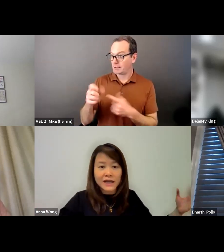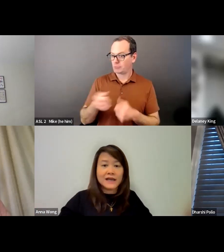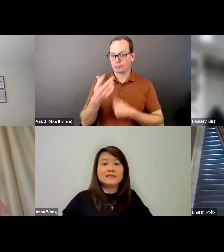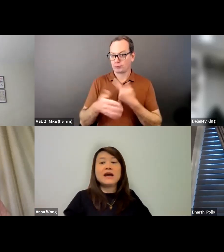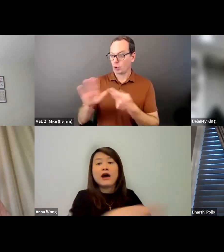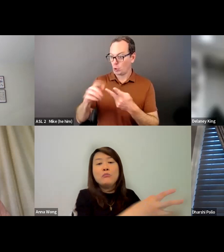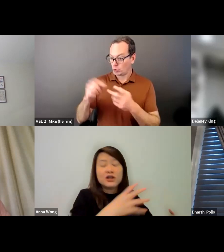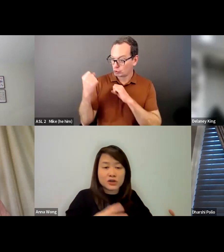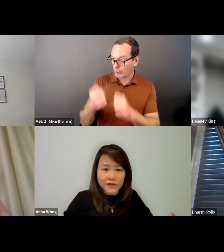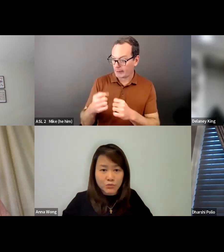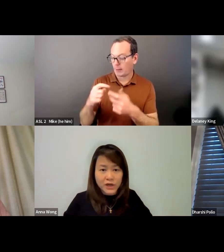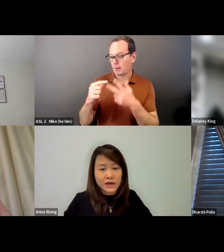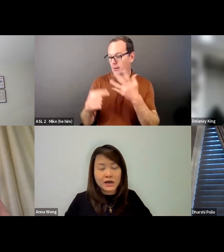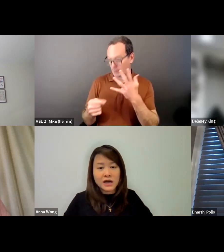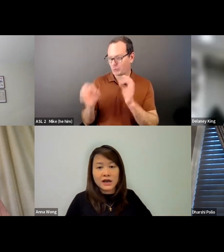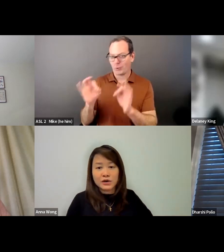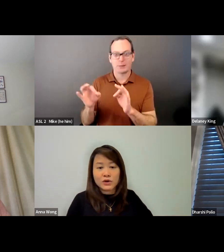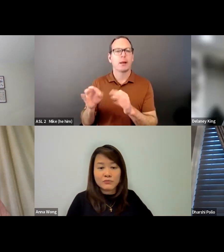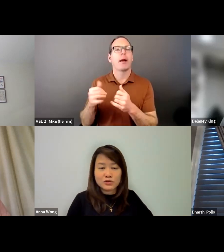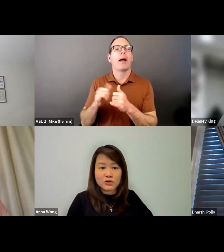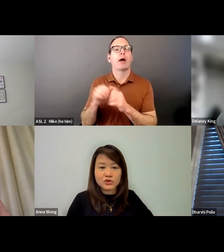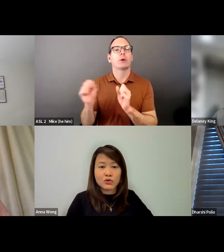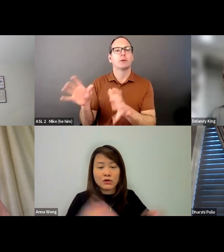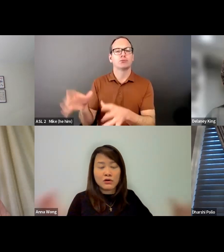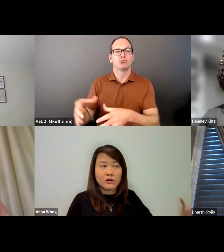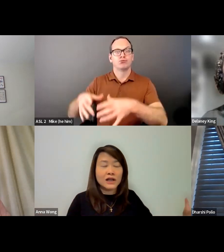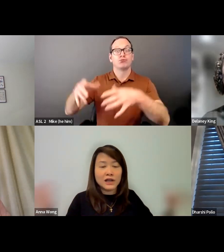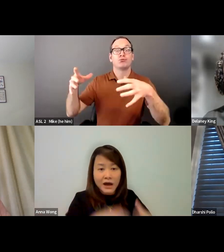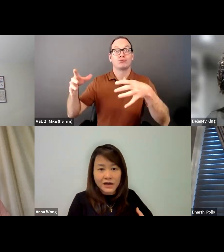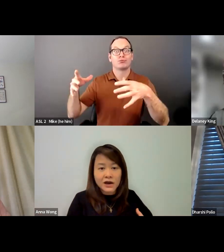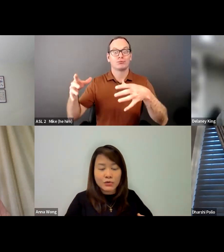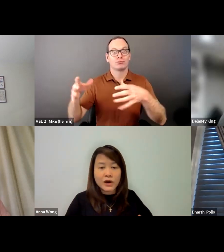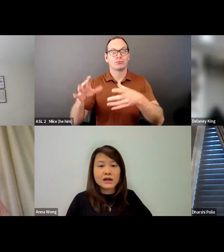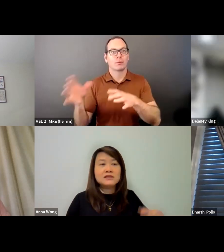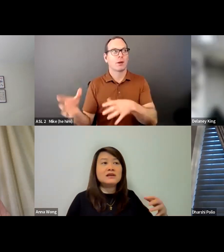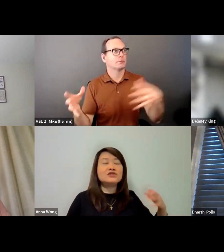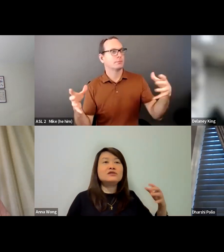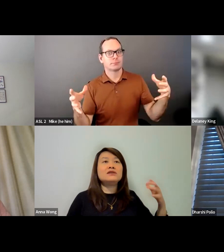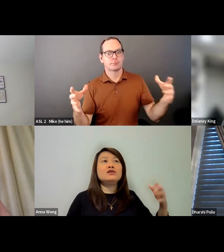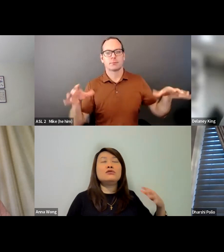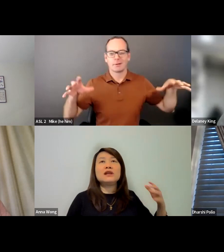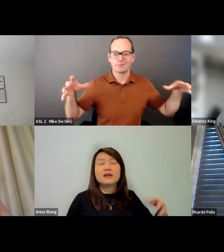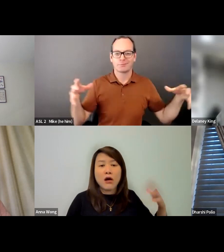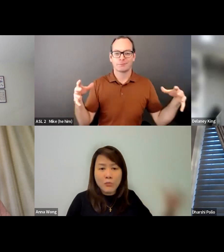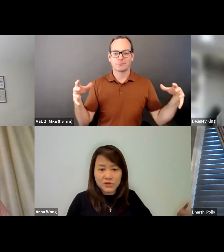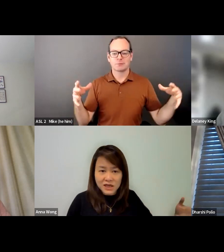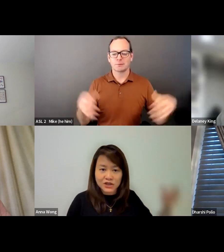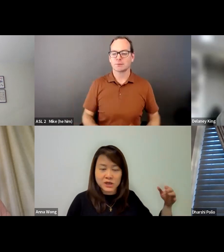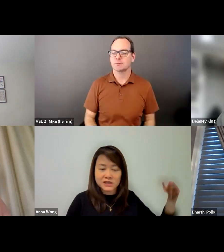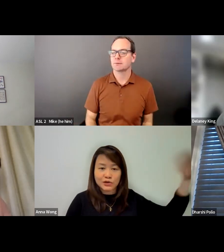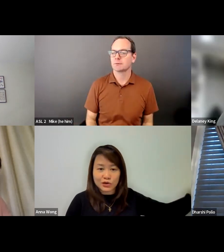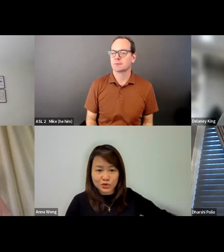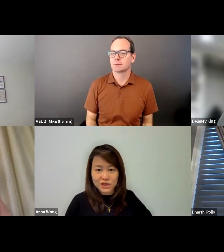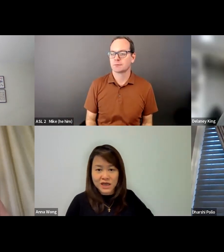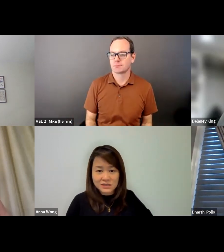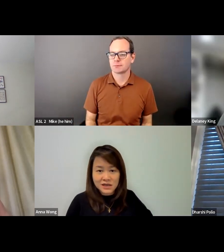whatever. And let's see how much of them we can, come to terms or align, right? Like almost like